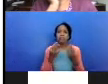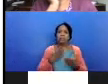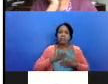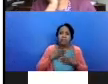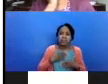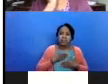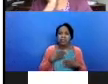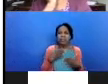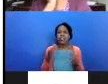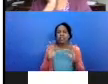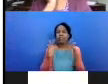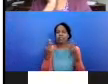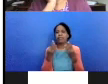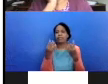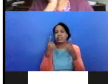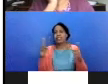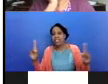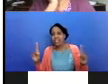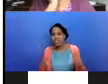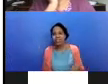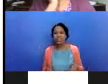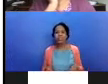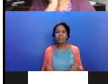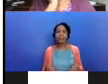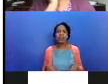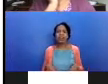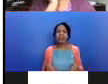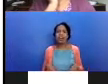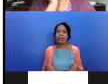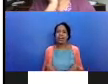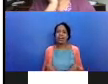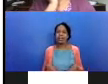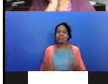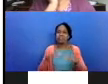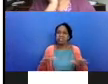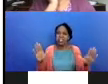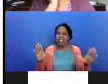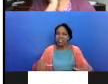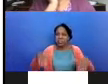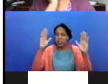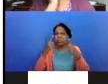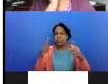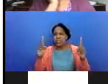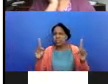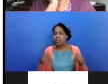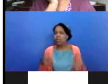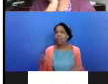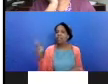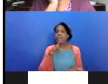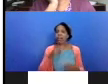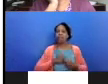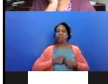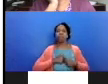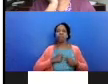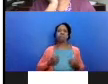but through being able to create safe conversations, the men were just much more honest than they had ever been before. The conversations became way